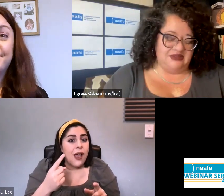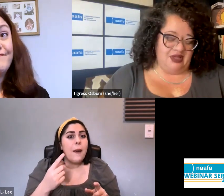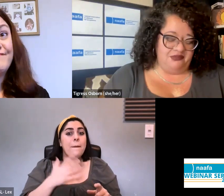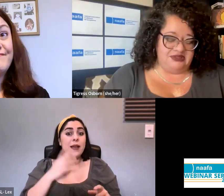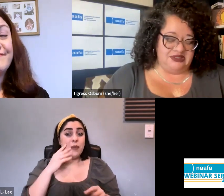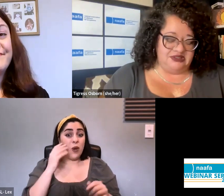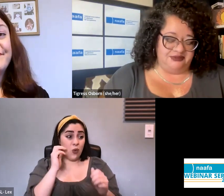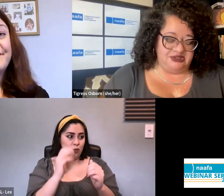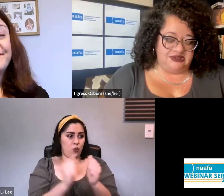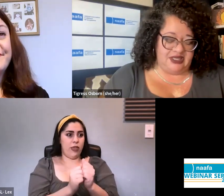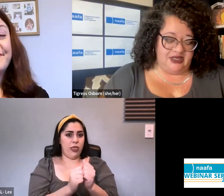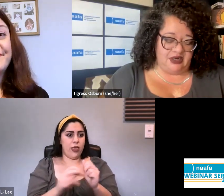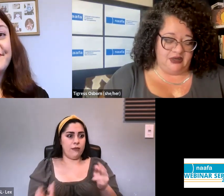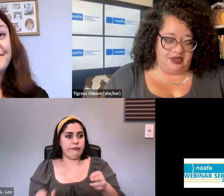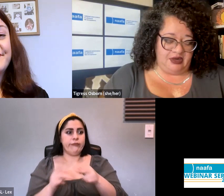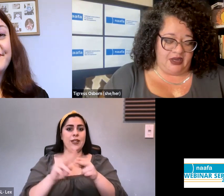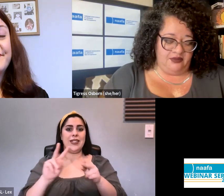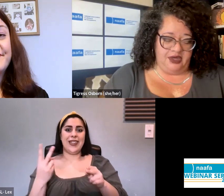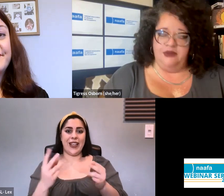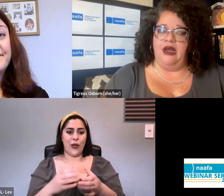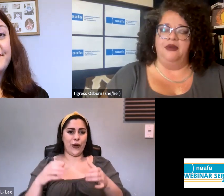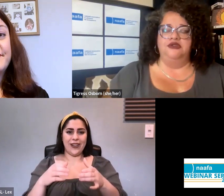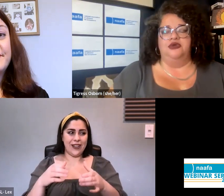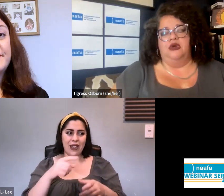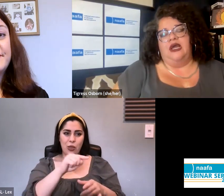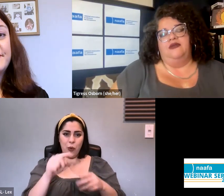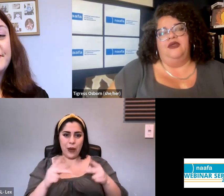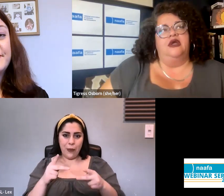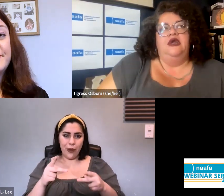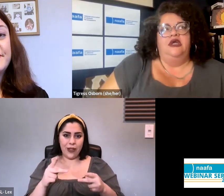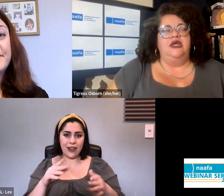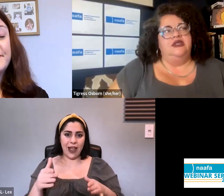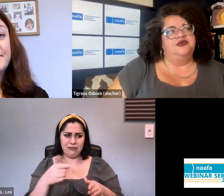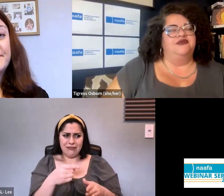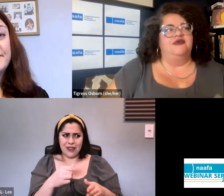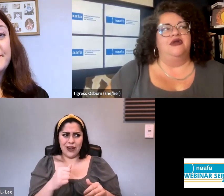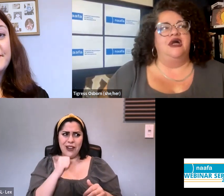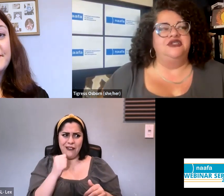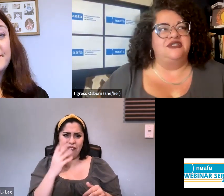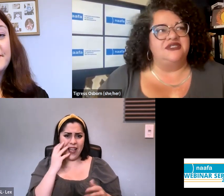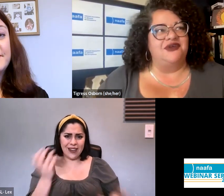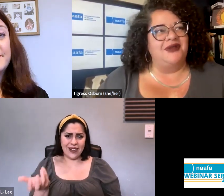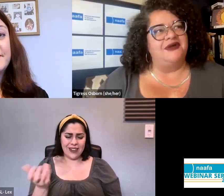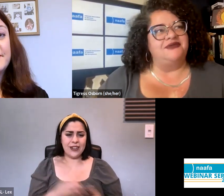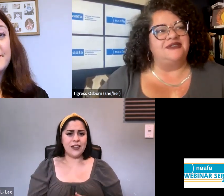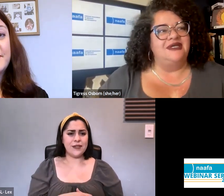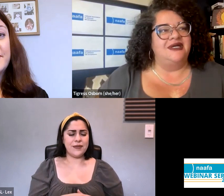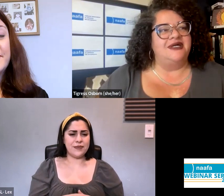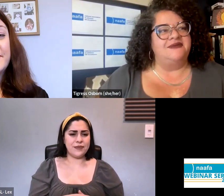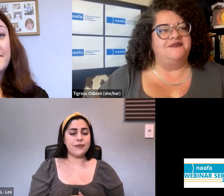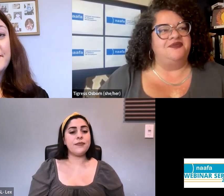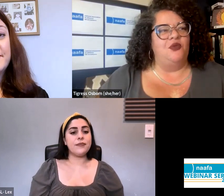What are some other misconceptions that are out there in pop culture or out there in the sort of greater consciousness